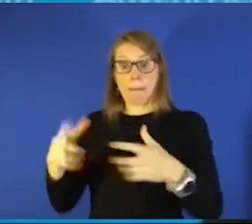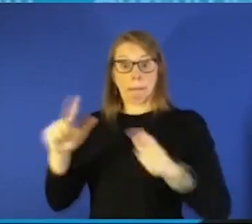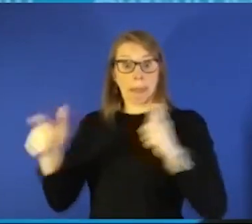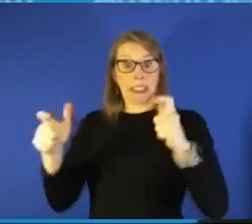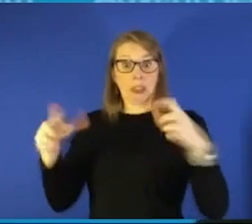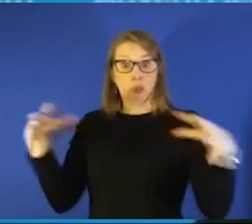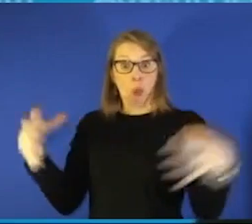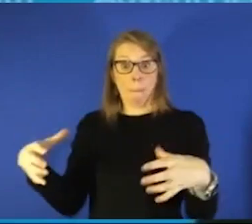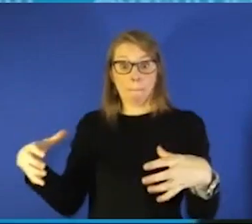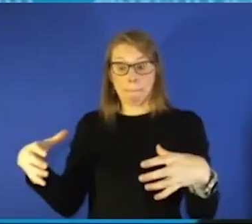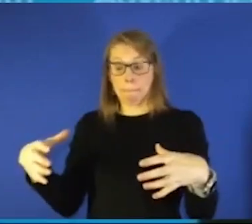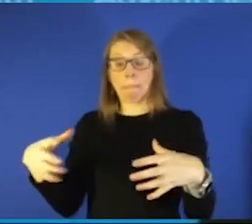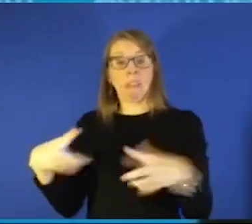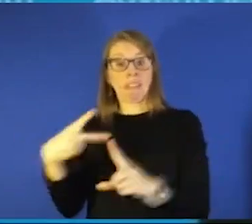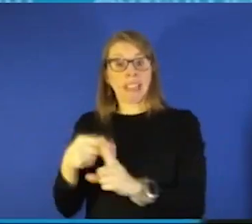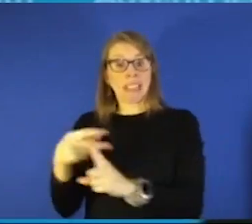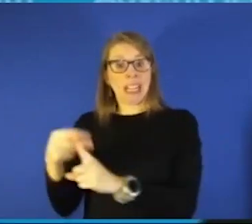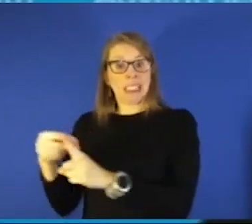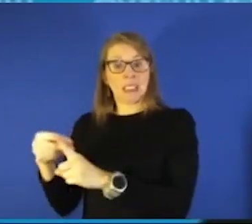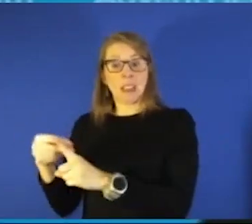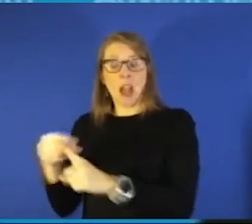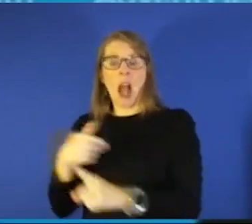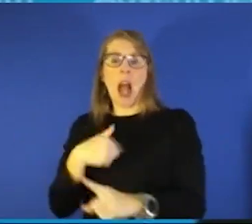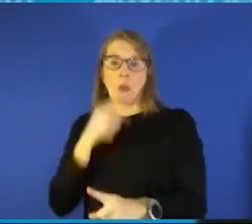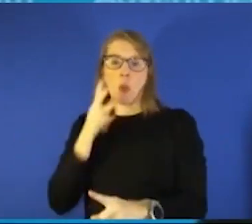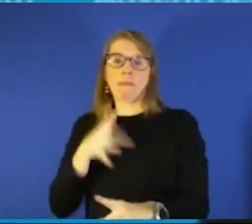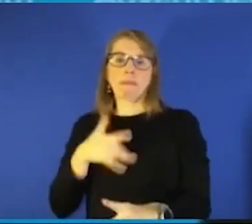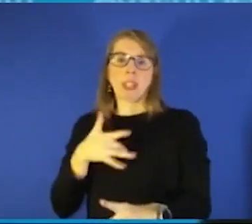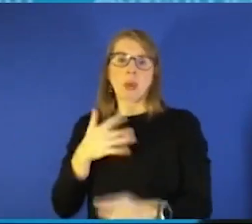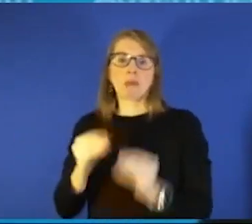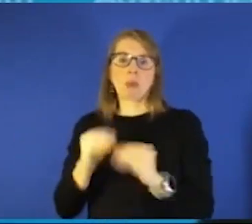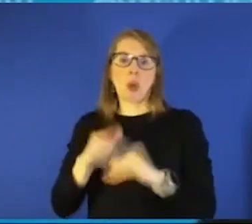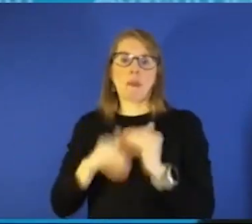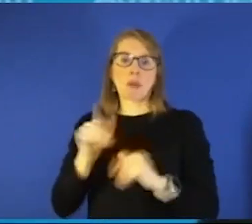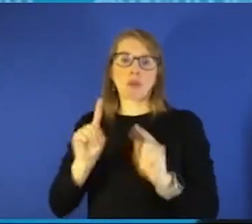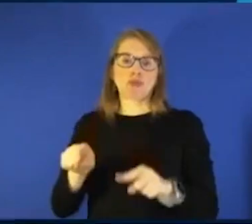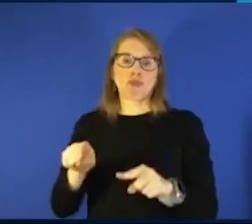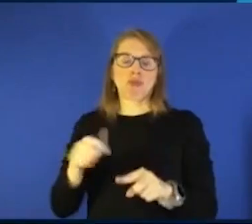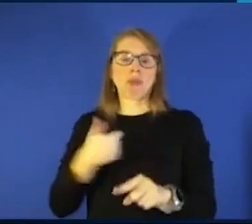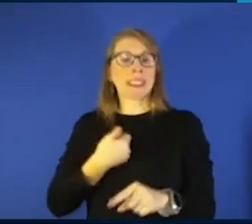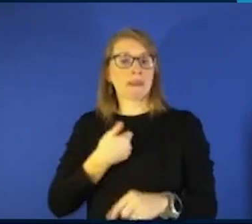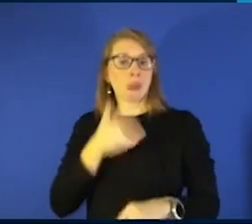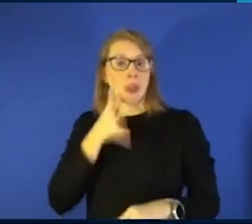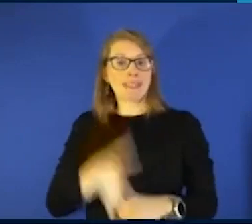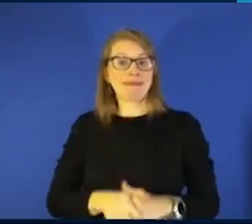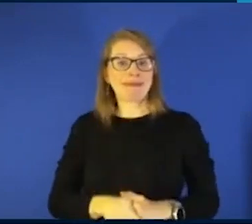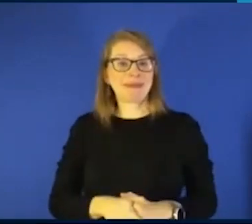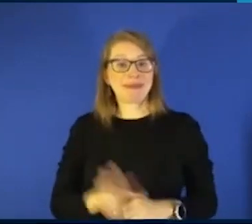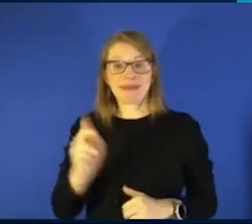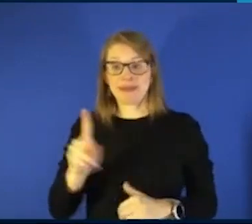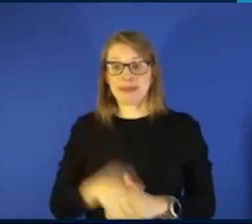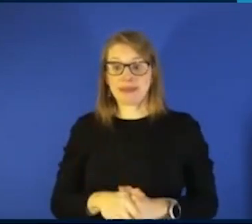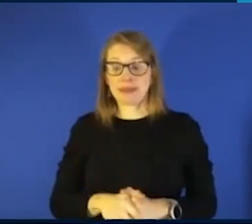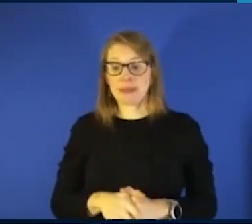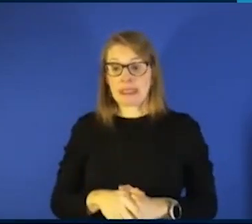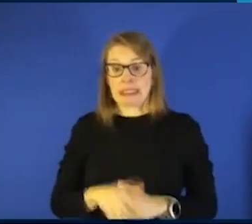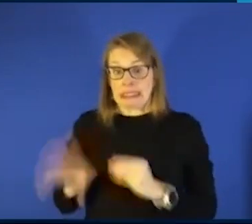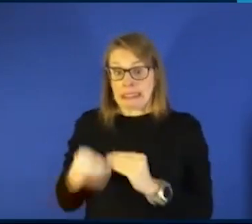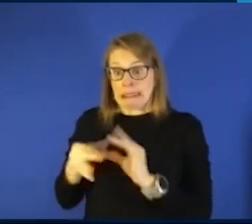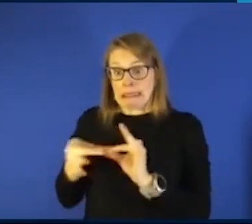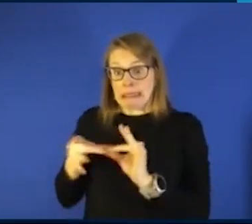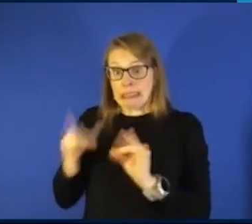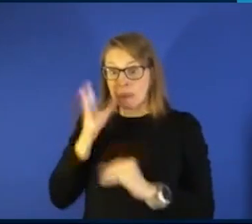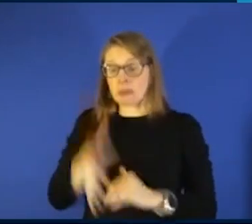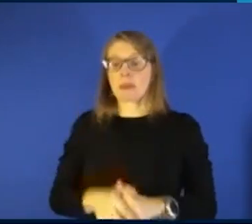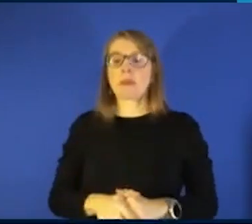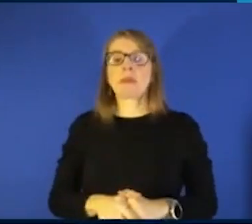the majority are vaccinated, then I'm going to feel more comfortable going myself. Okay. I might just add in that